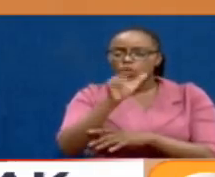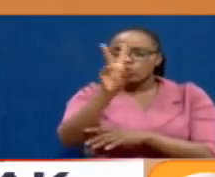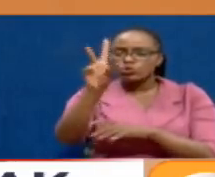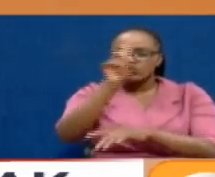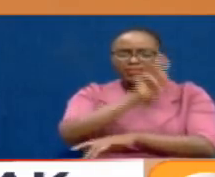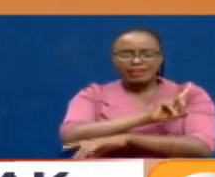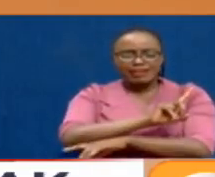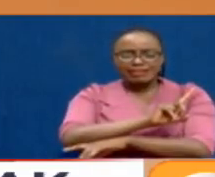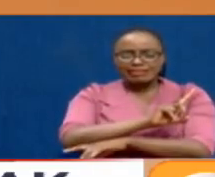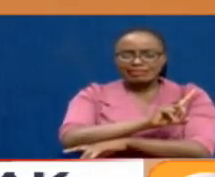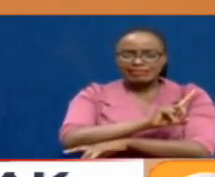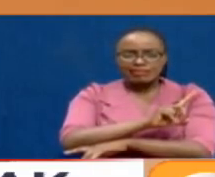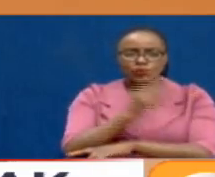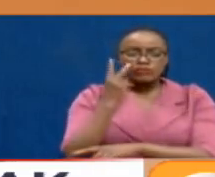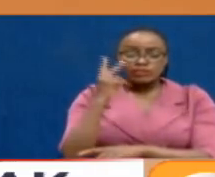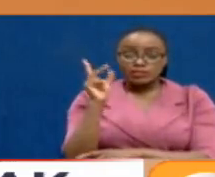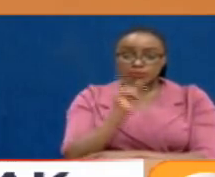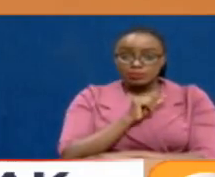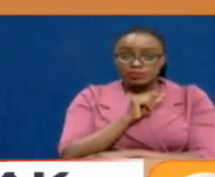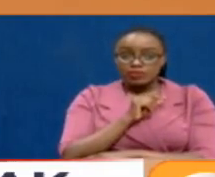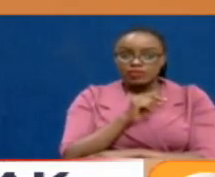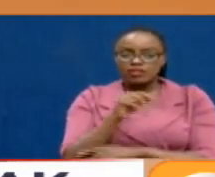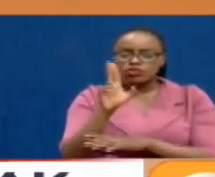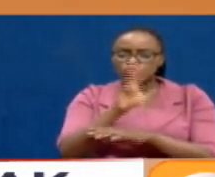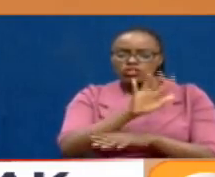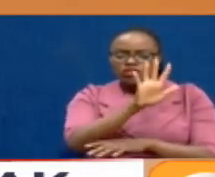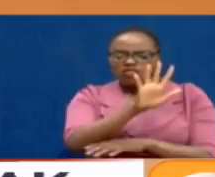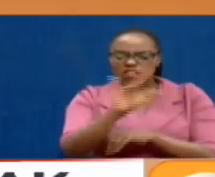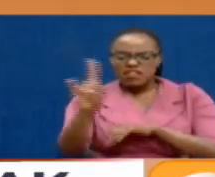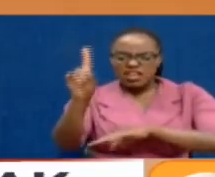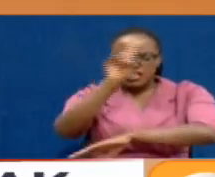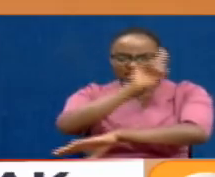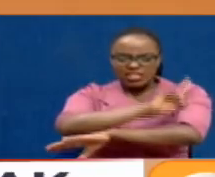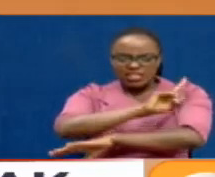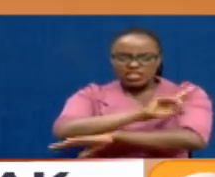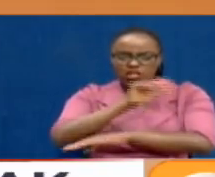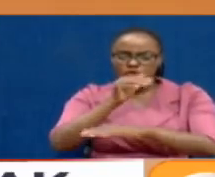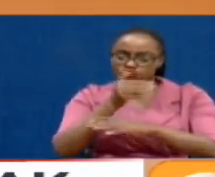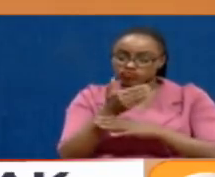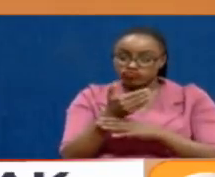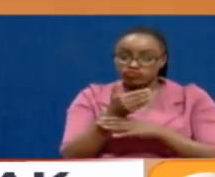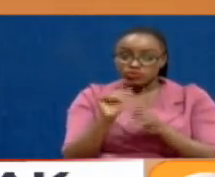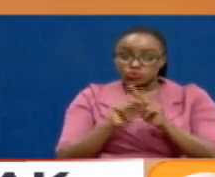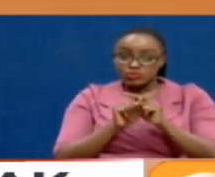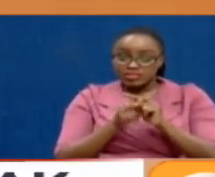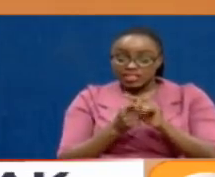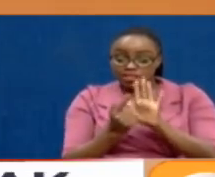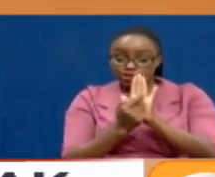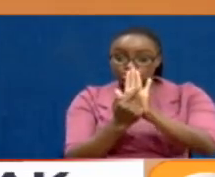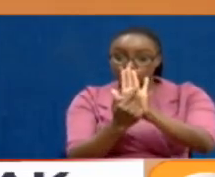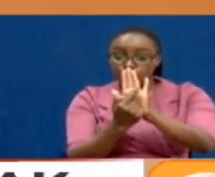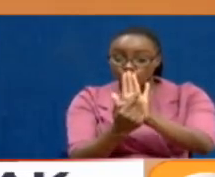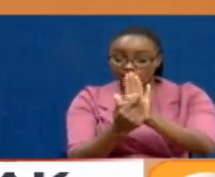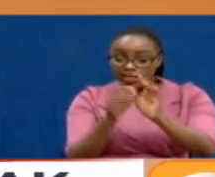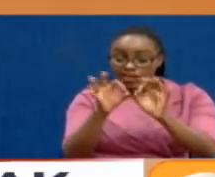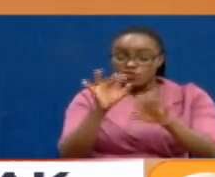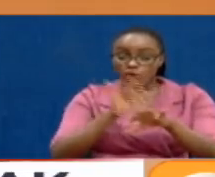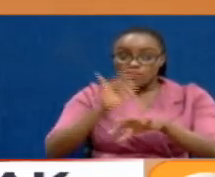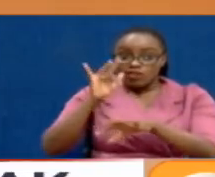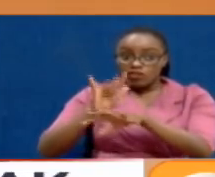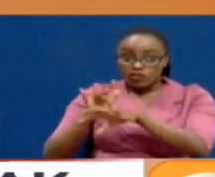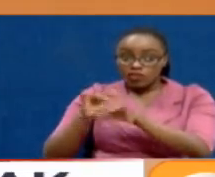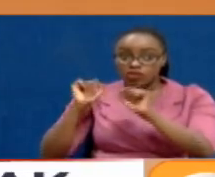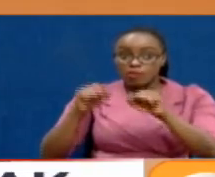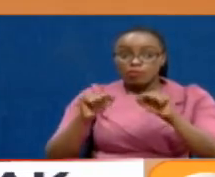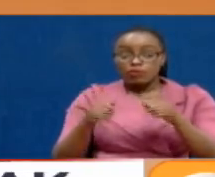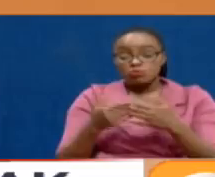think we've seen that it takes about 5 days for it to start showing symptoms, but could be